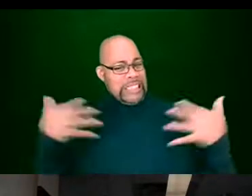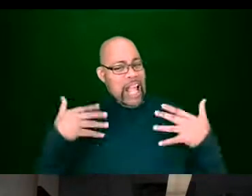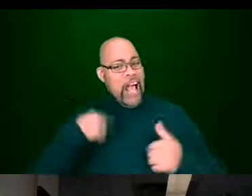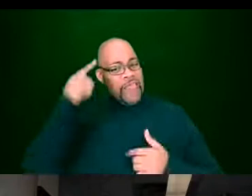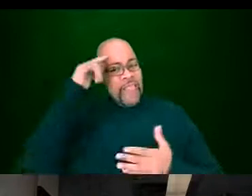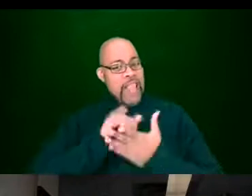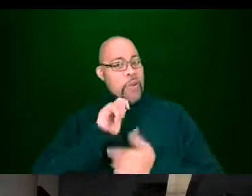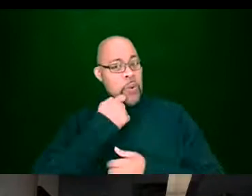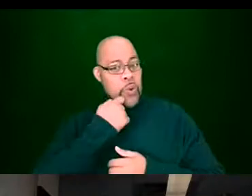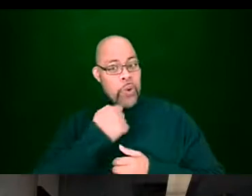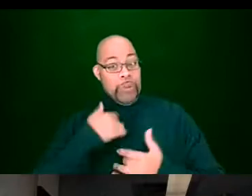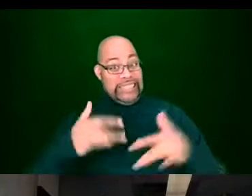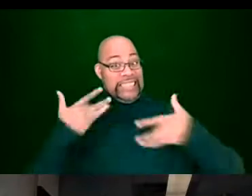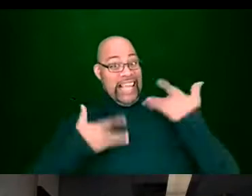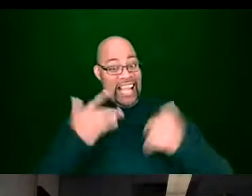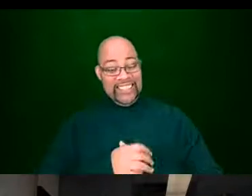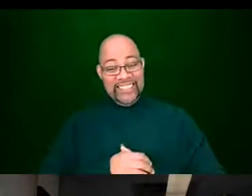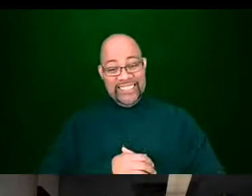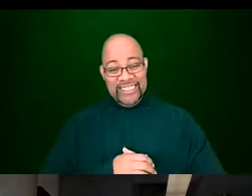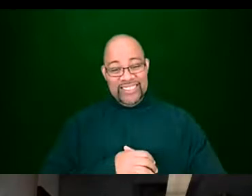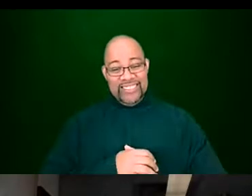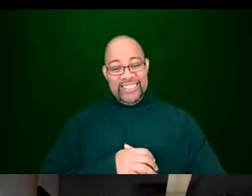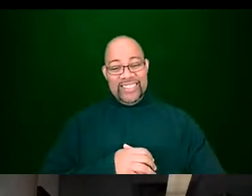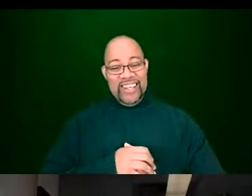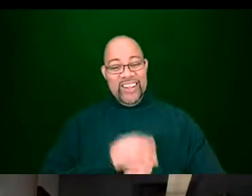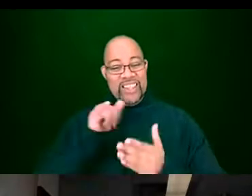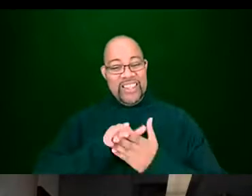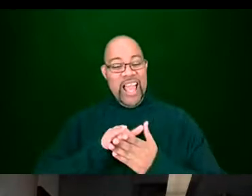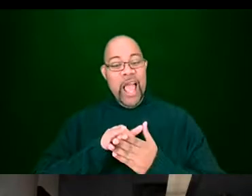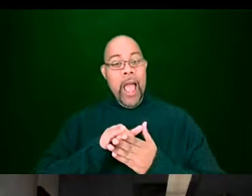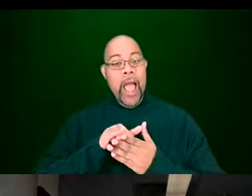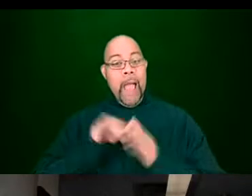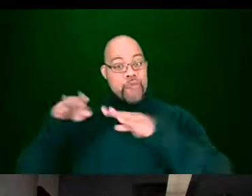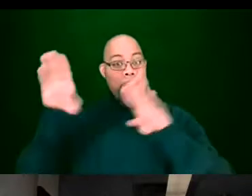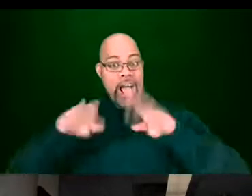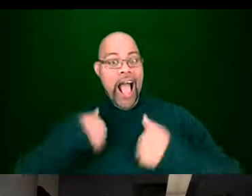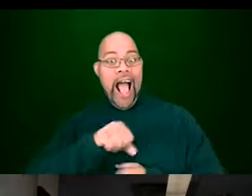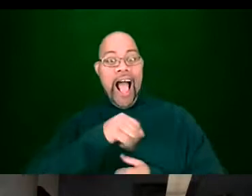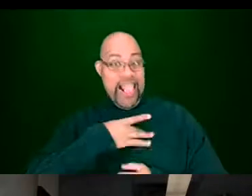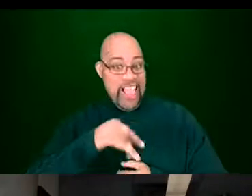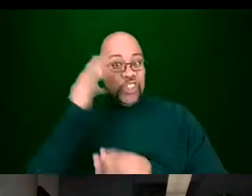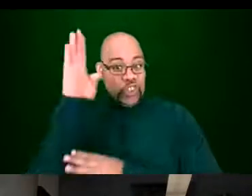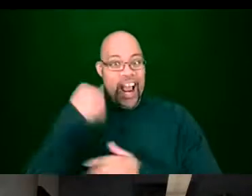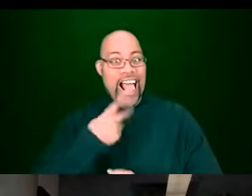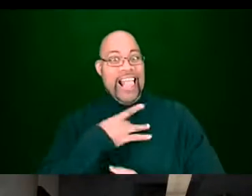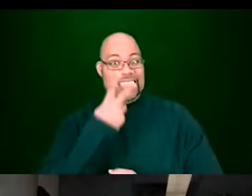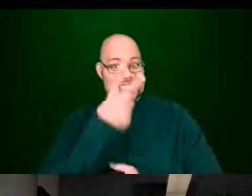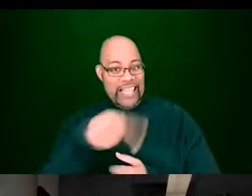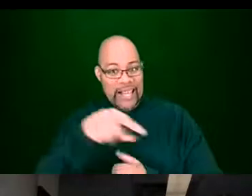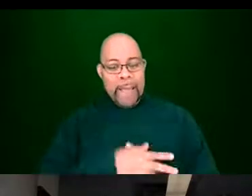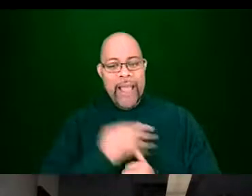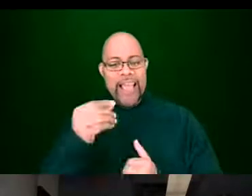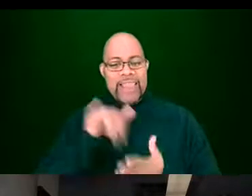was pretty cool. I was excited. I don't know, as a marine biologist, I like sharks and I like seeing them. In